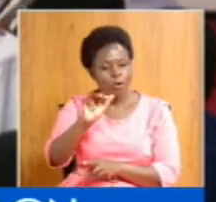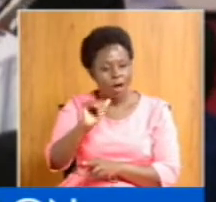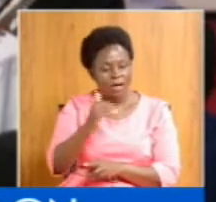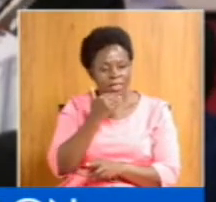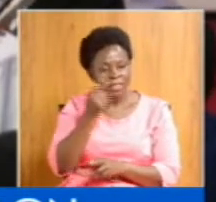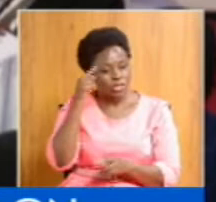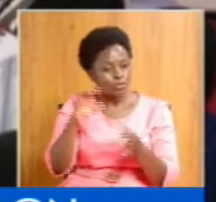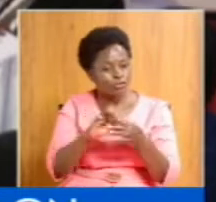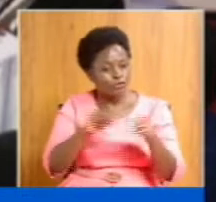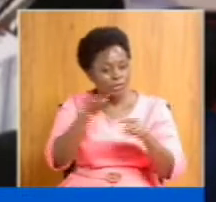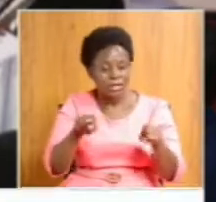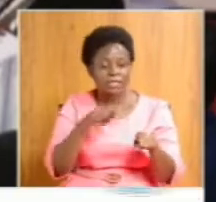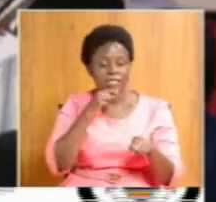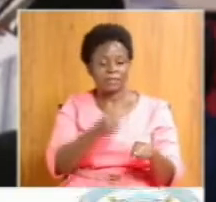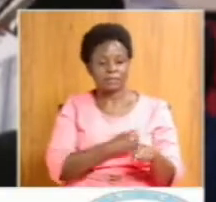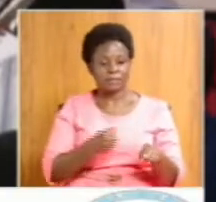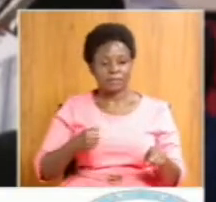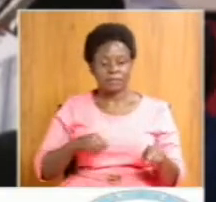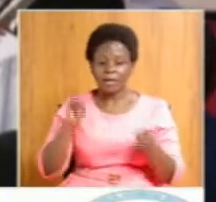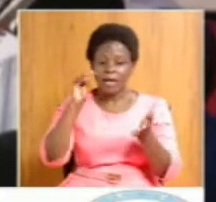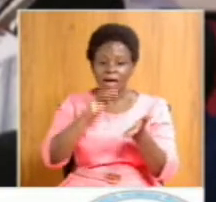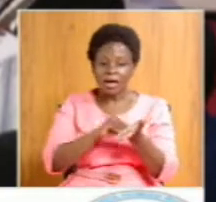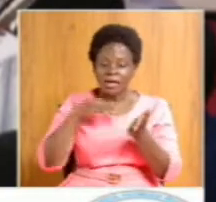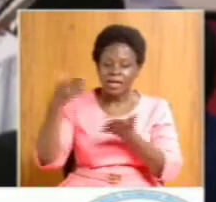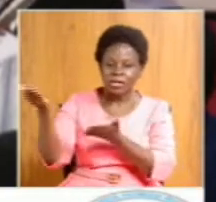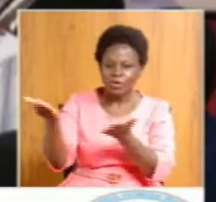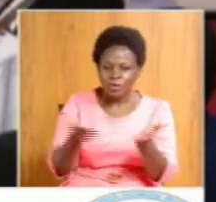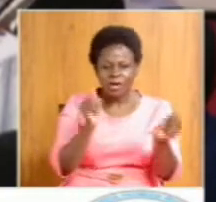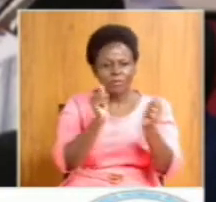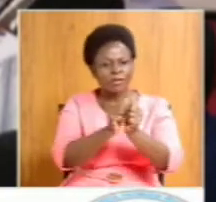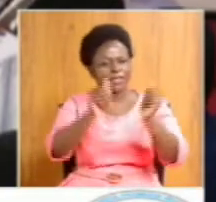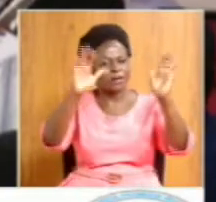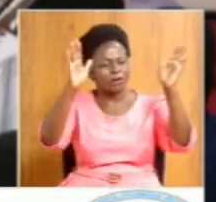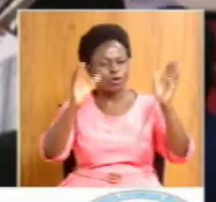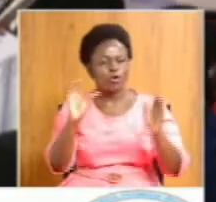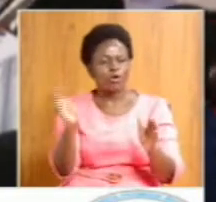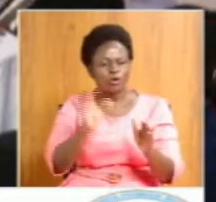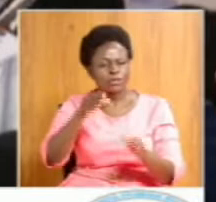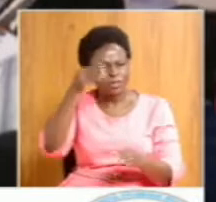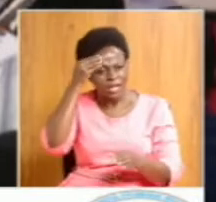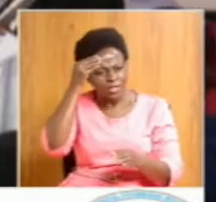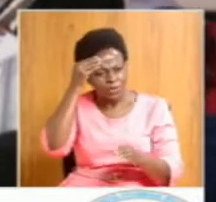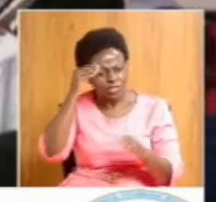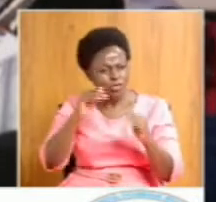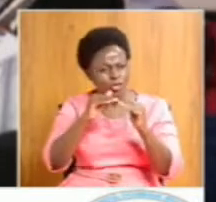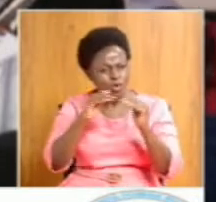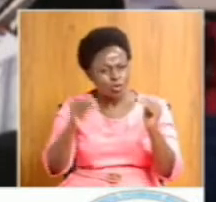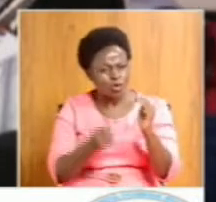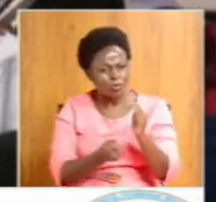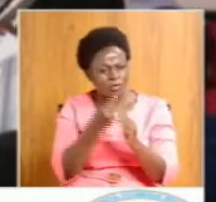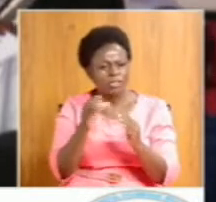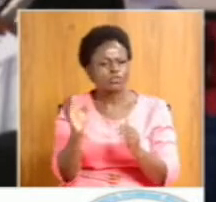much for joining us. And ladies and gentlemen, let us again welcome with a round of applause Commissioner Education Equal Opportunities Commission,